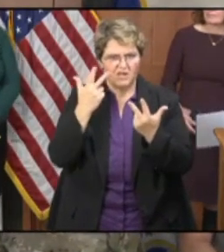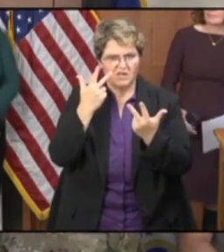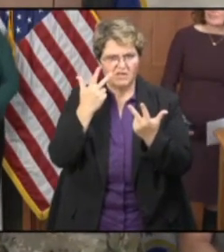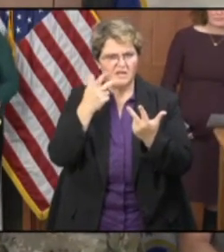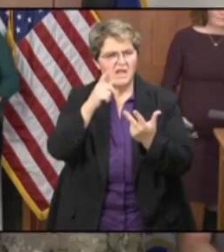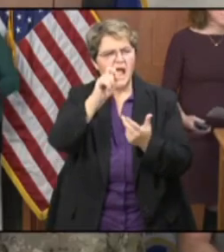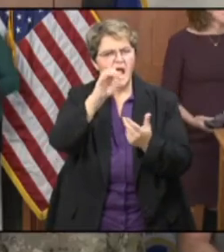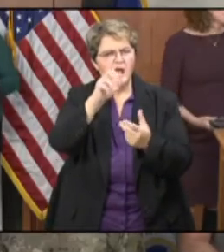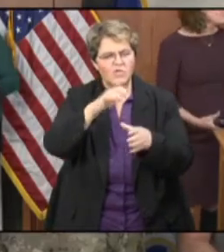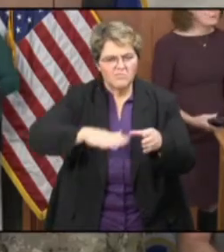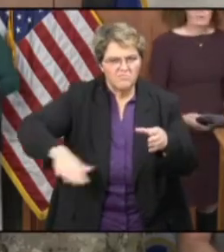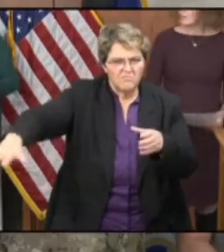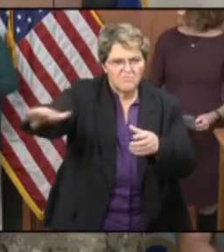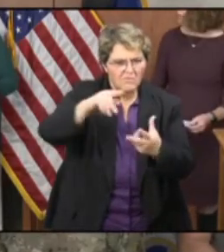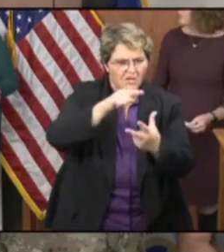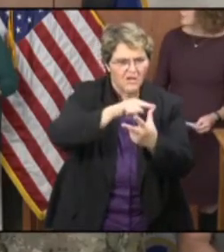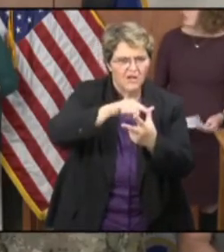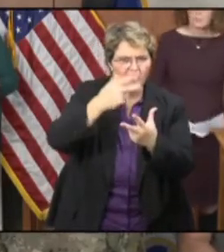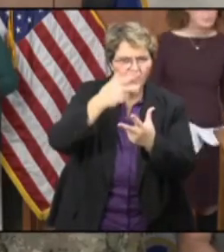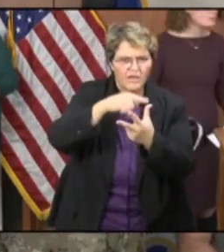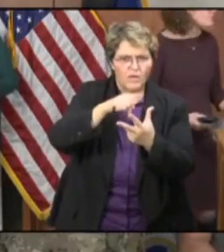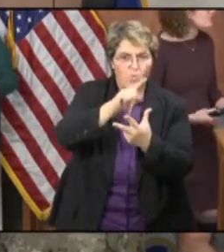2? Do we have that?